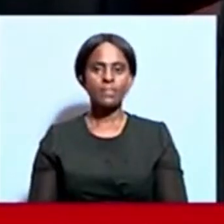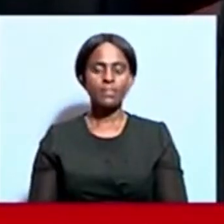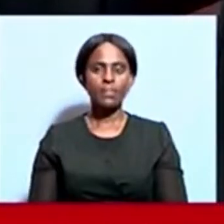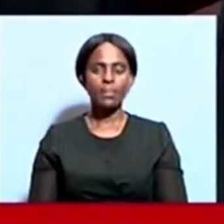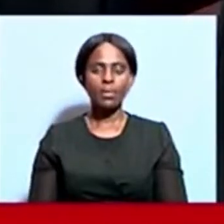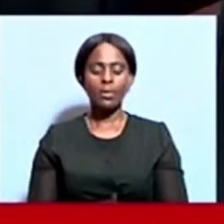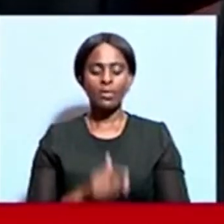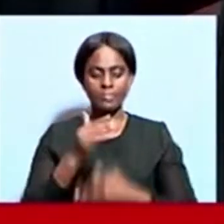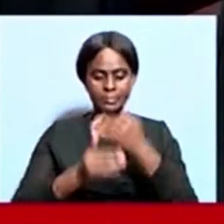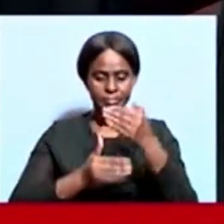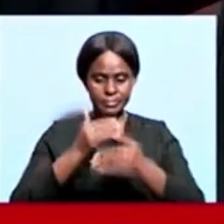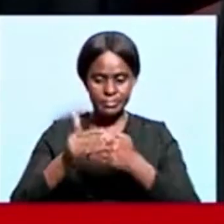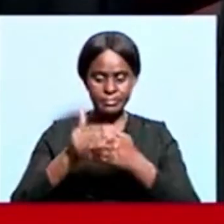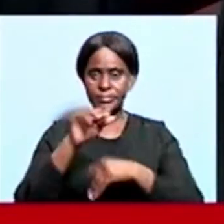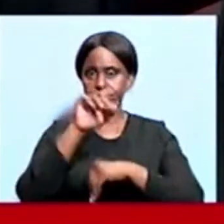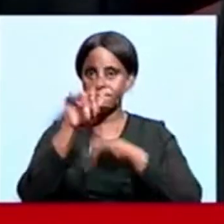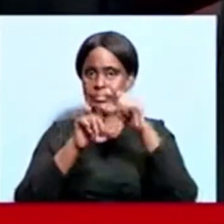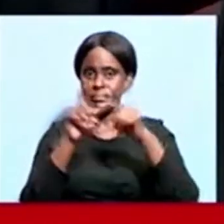The next question is about